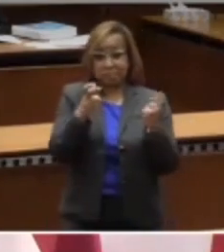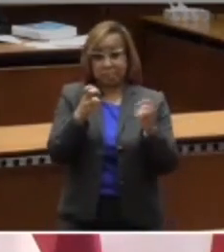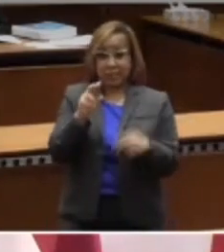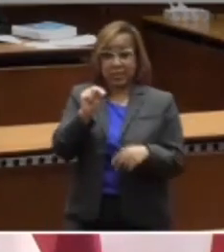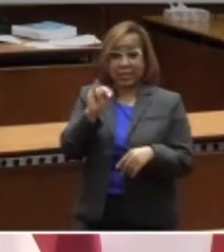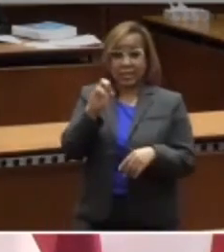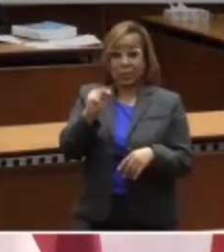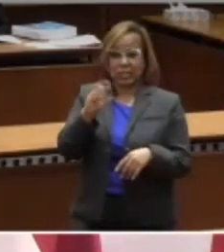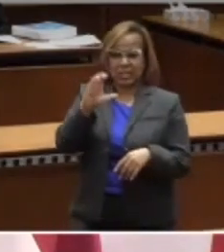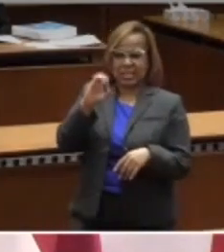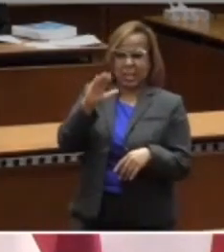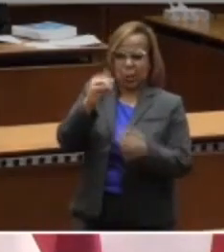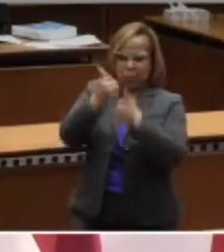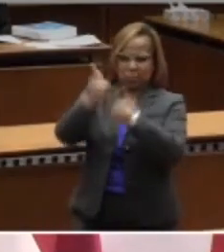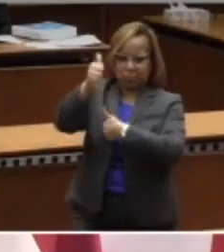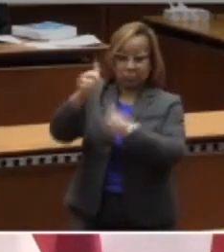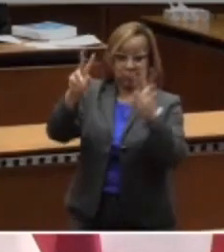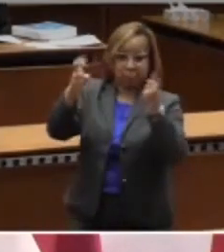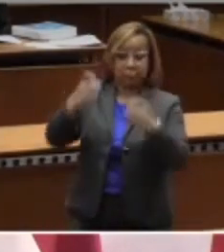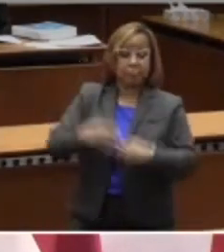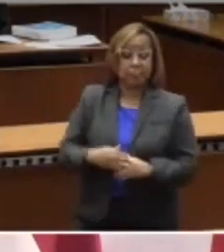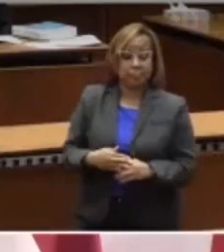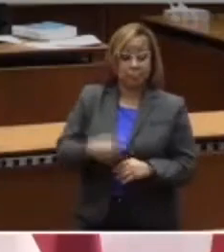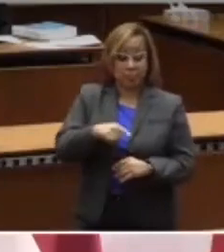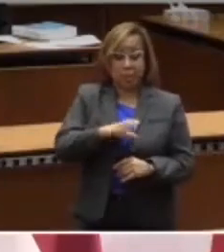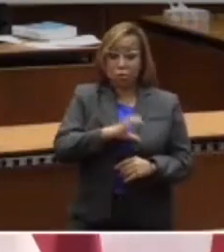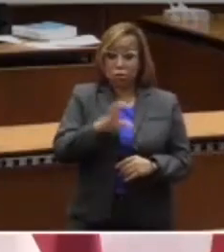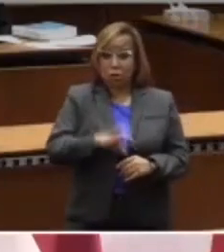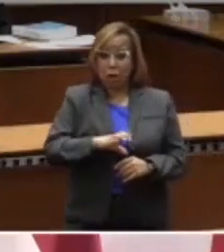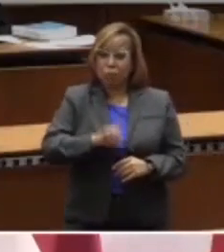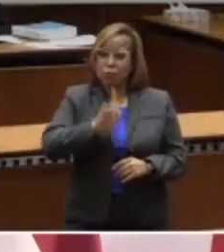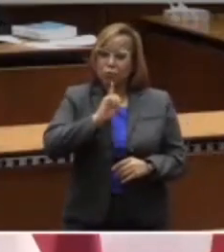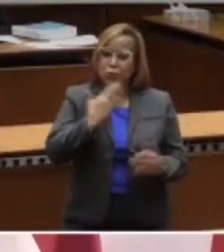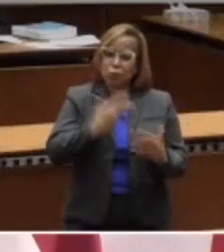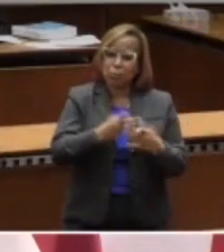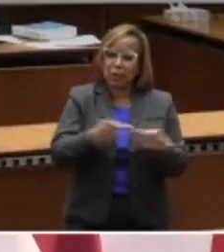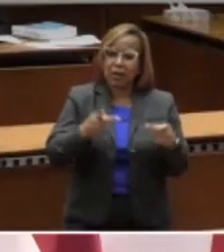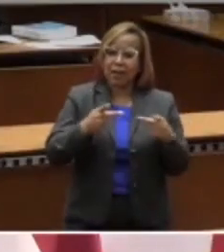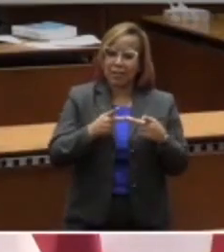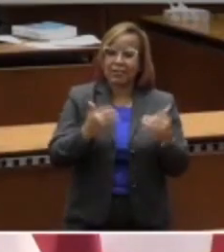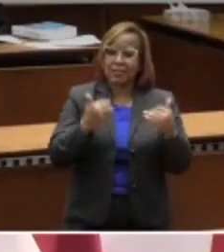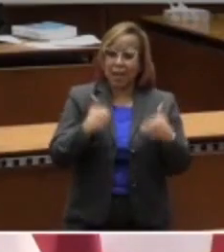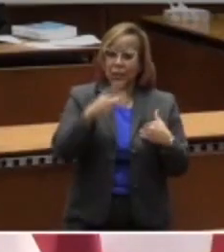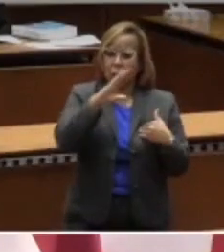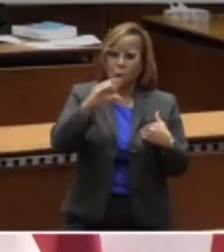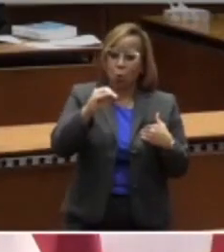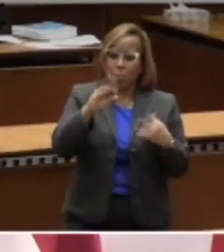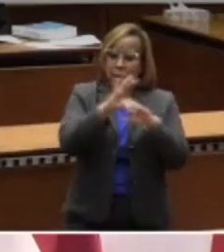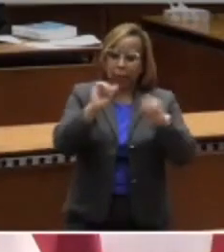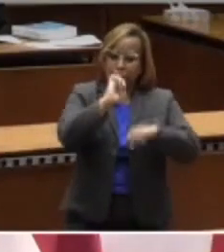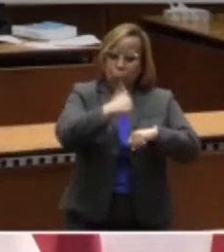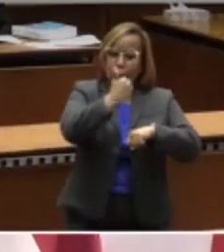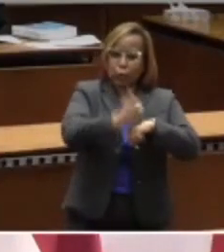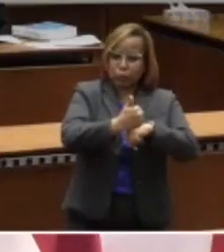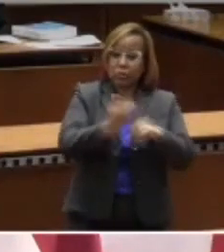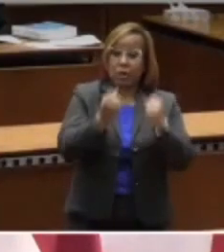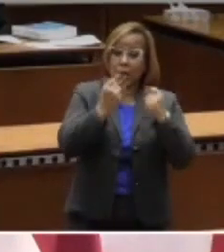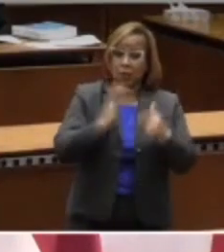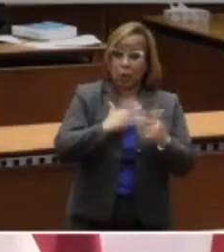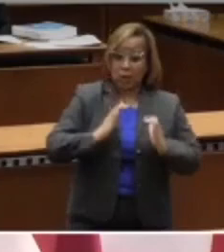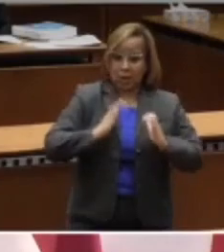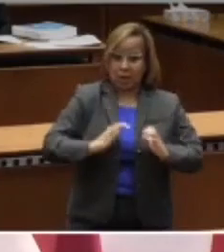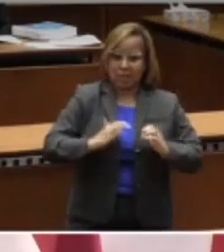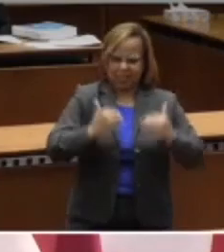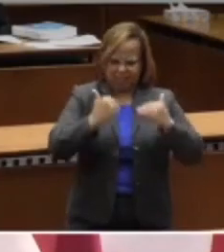Nielsen CEO, quote, "Chicago is a really good place to have a corporate headquarters. A lot of our clients